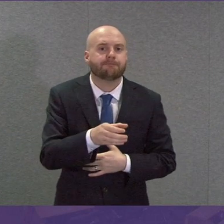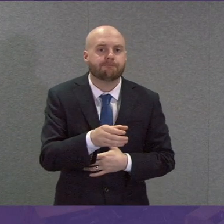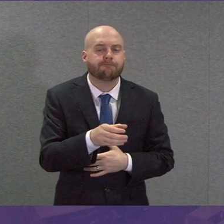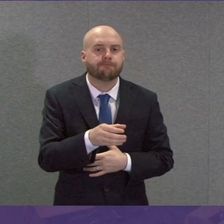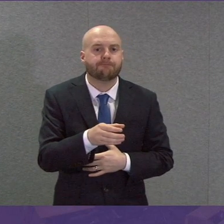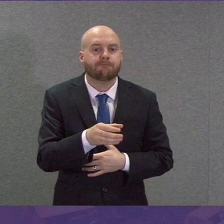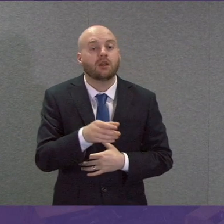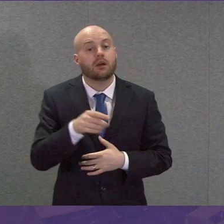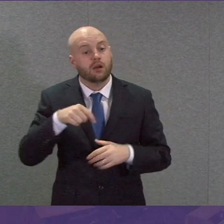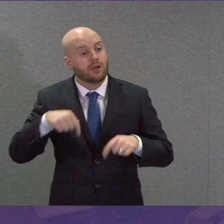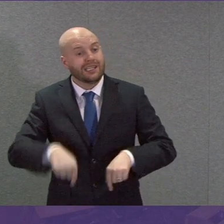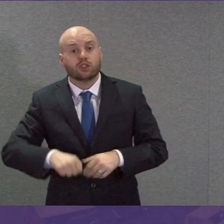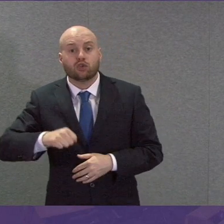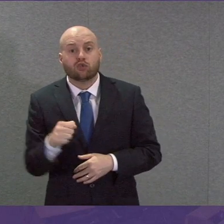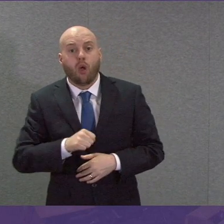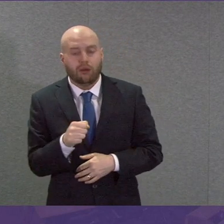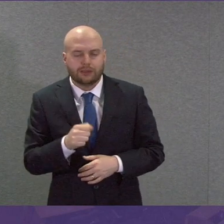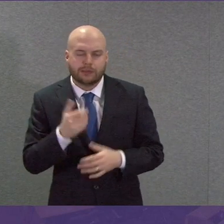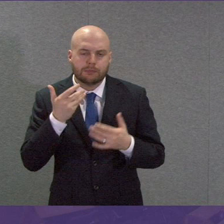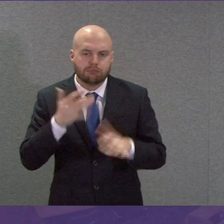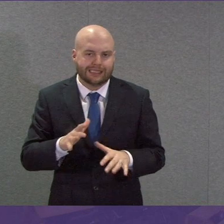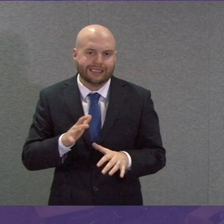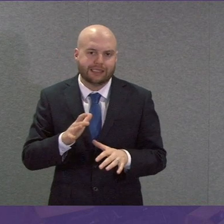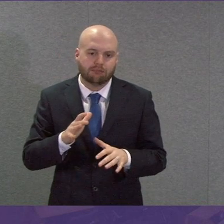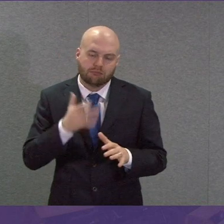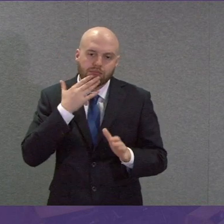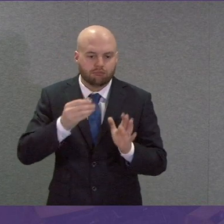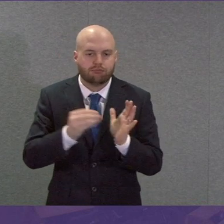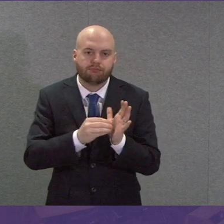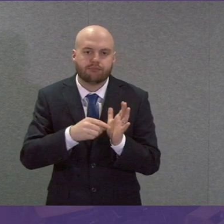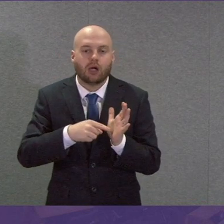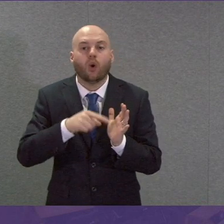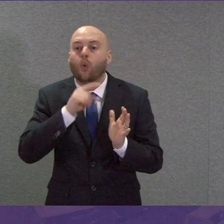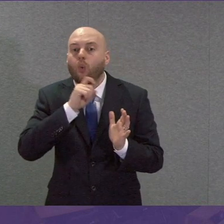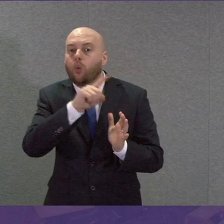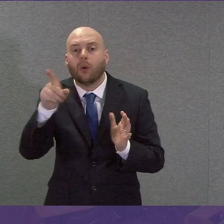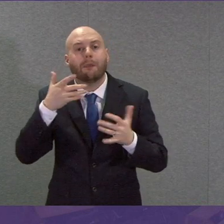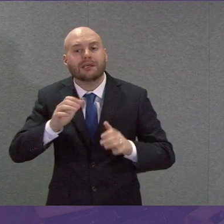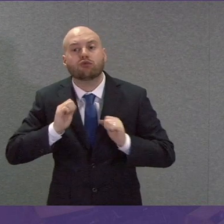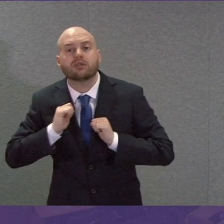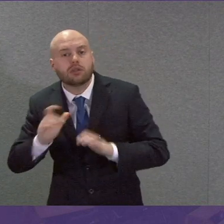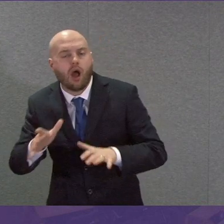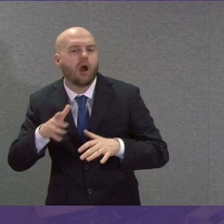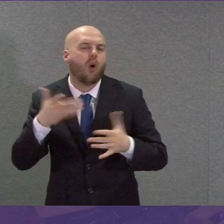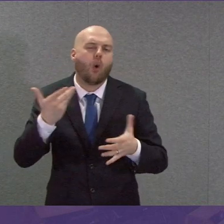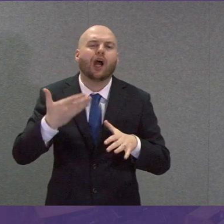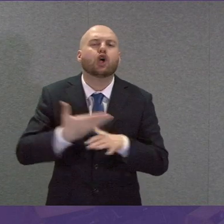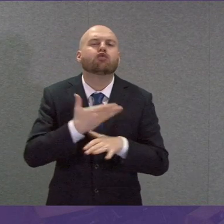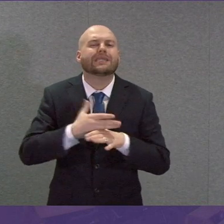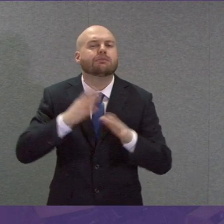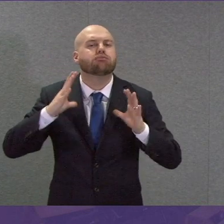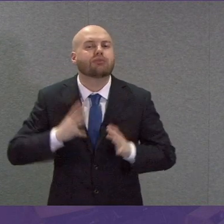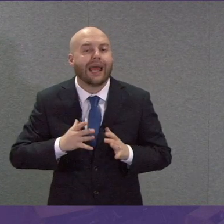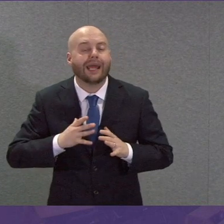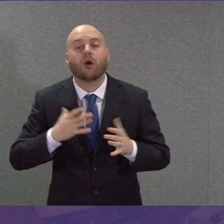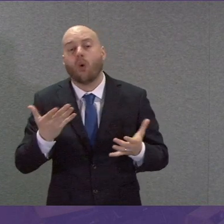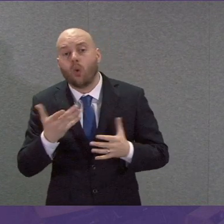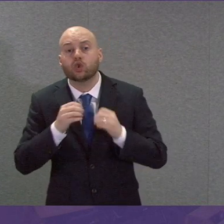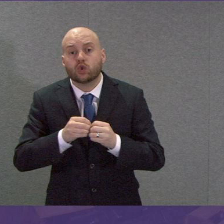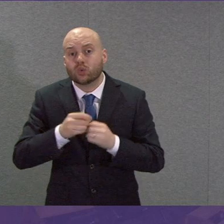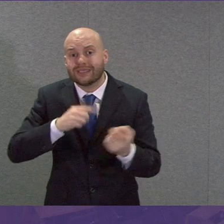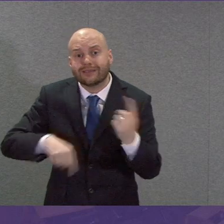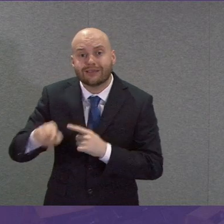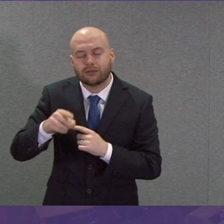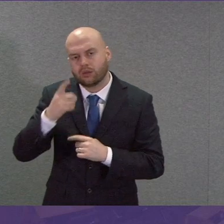this will also include those who are on a career break or are social work students who can become temporary social workers. The relaxation of